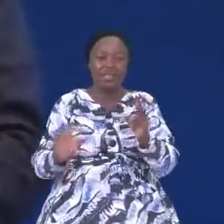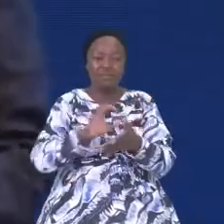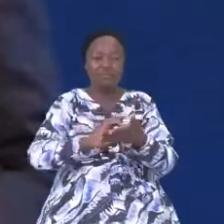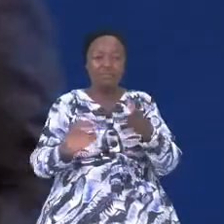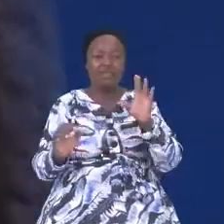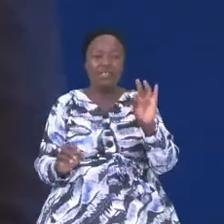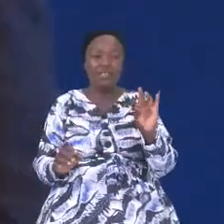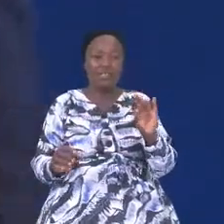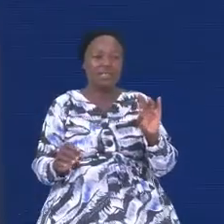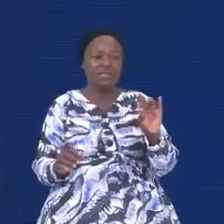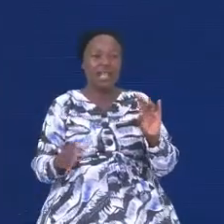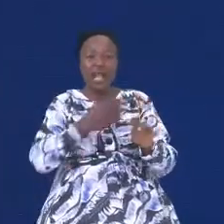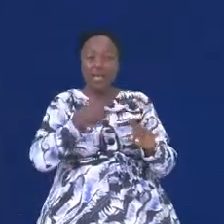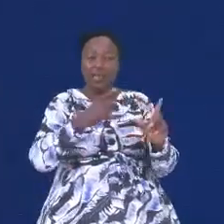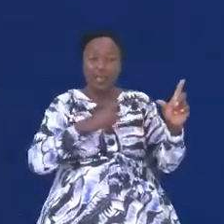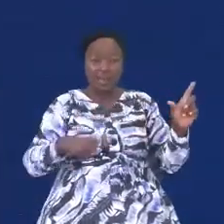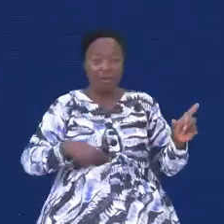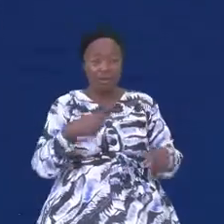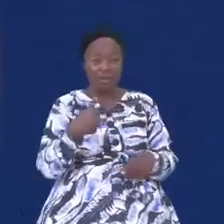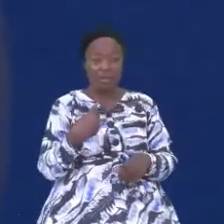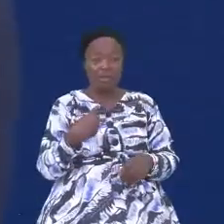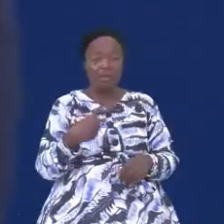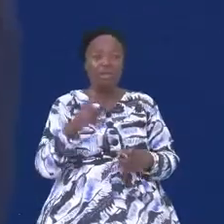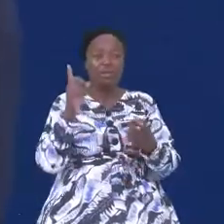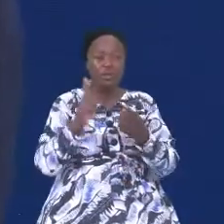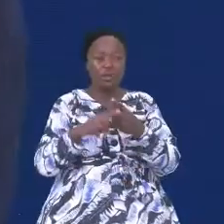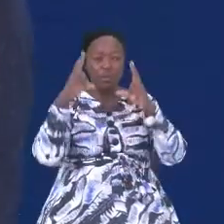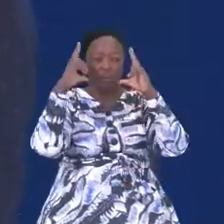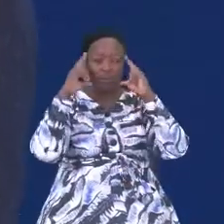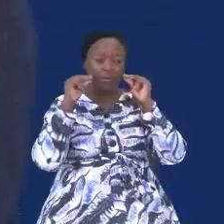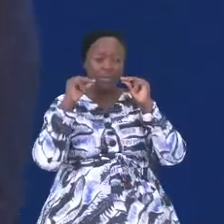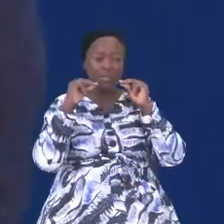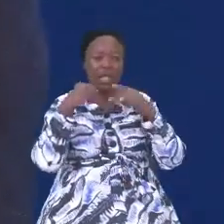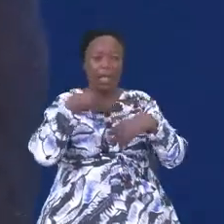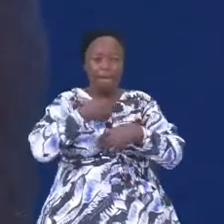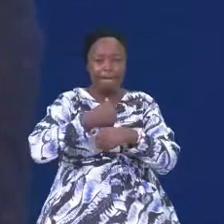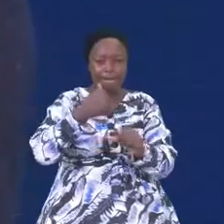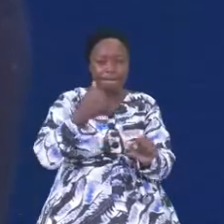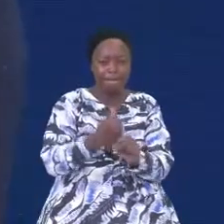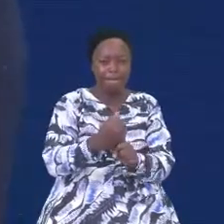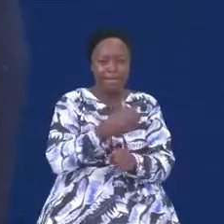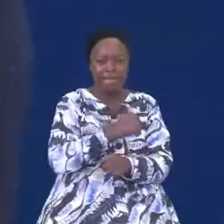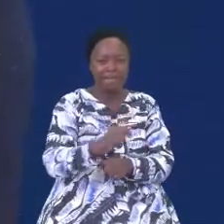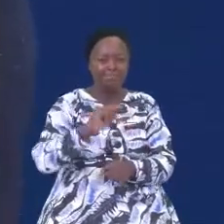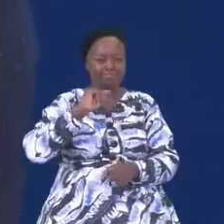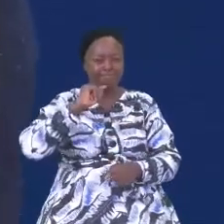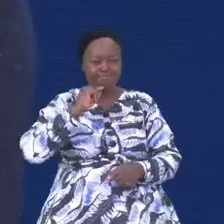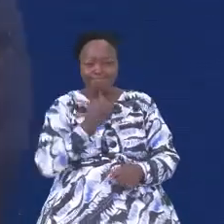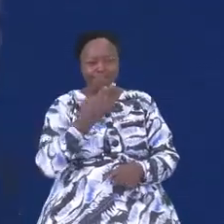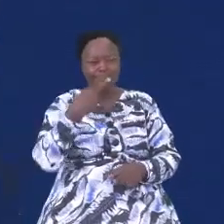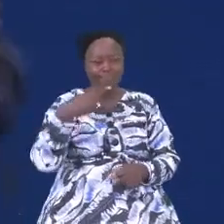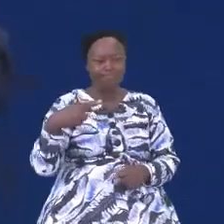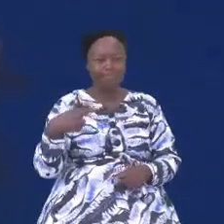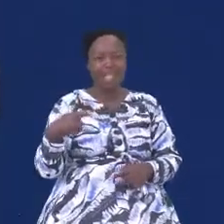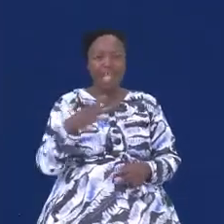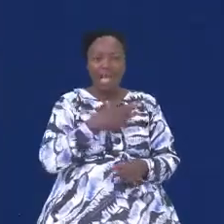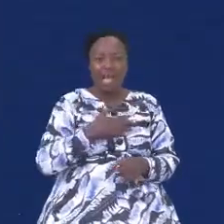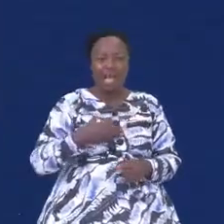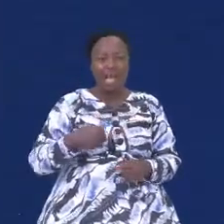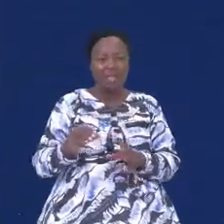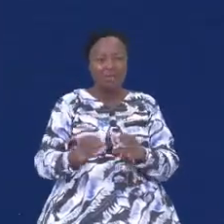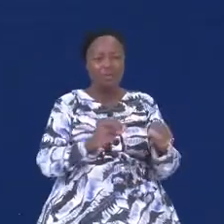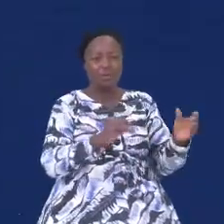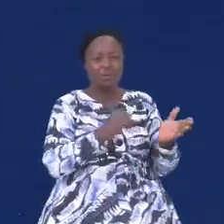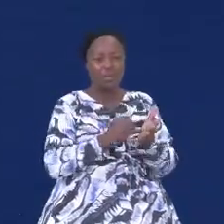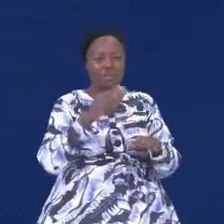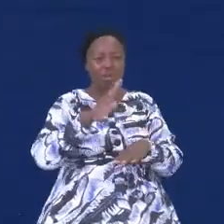verse 8. And the Lord said unto Moses, make a fiery serpent and set it